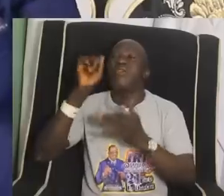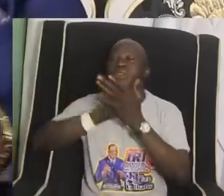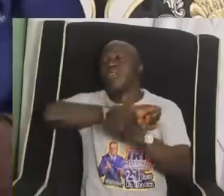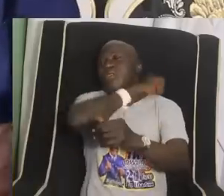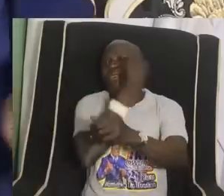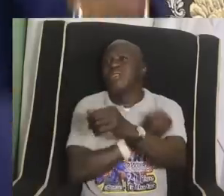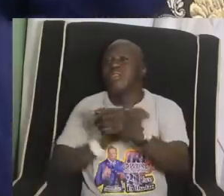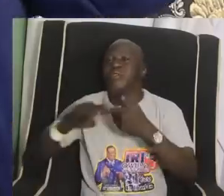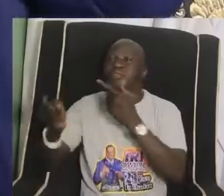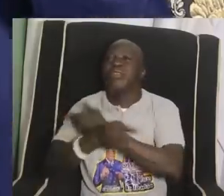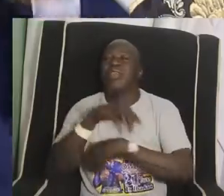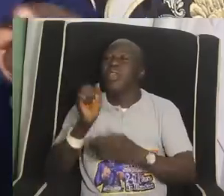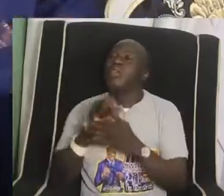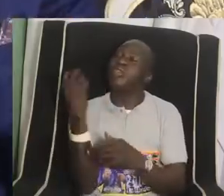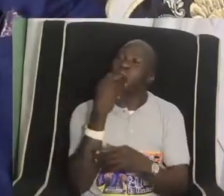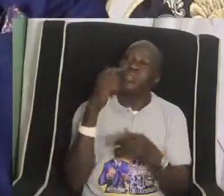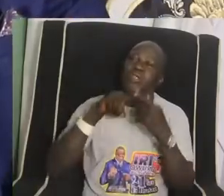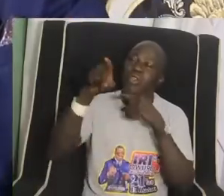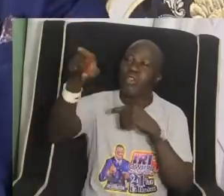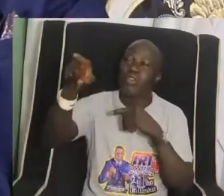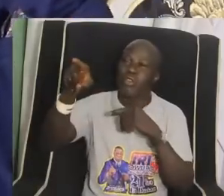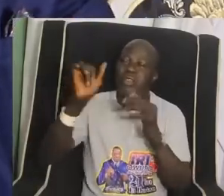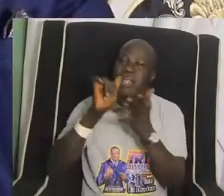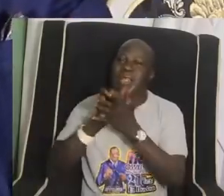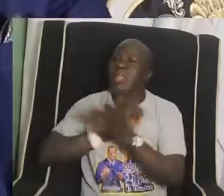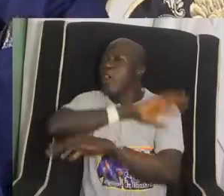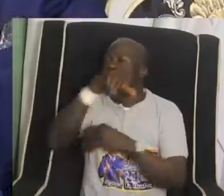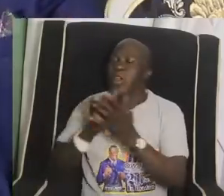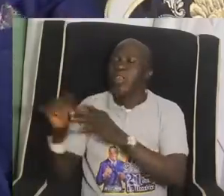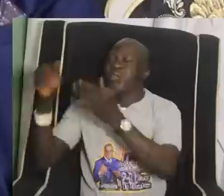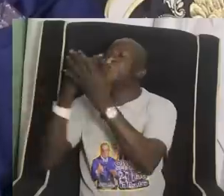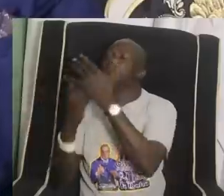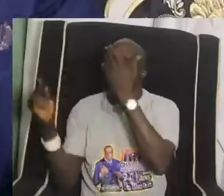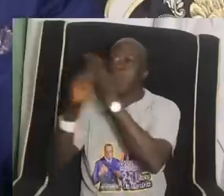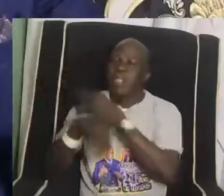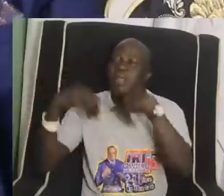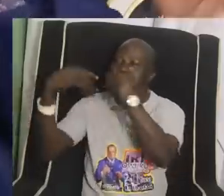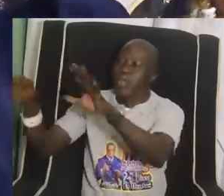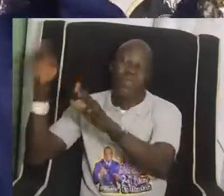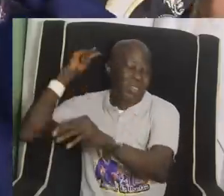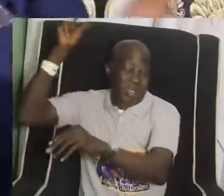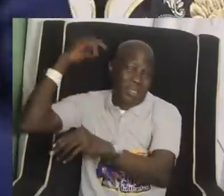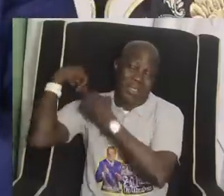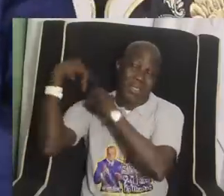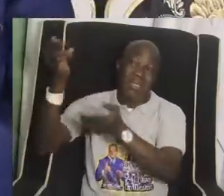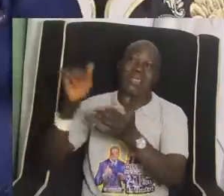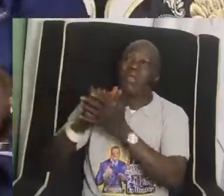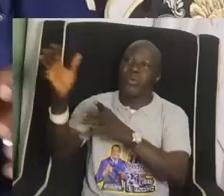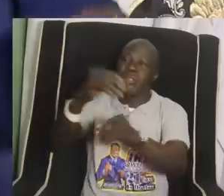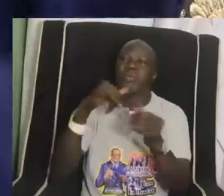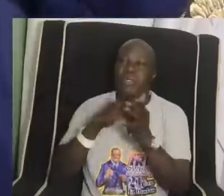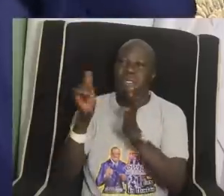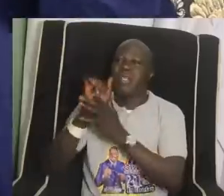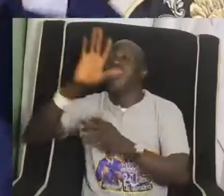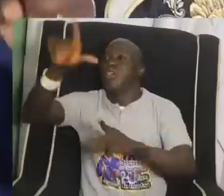the authority of lati so tele fun pe prophesy to you ani re re to soro ti pe ti pe your goodness that you have loved for o ya te wo gba loruko jesu receive this